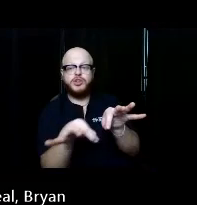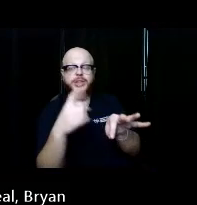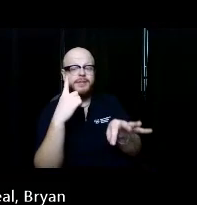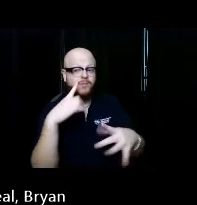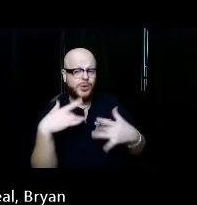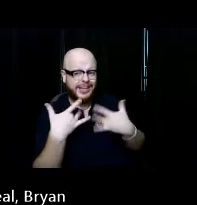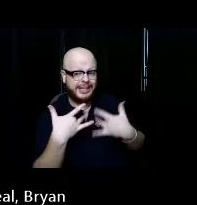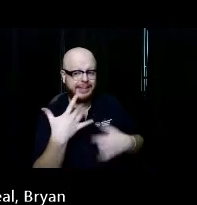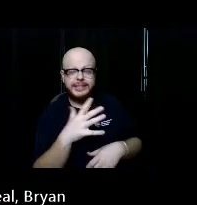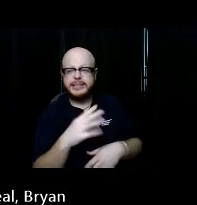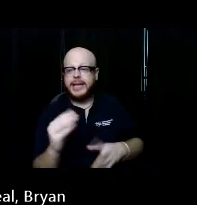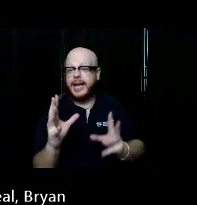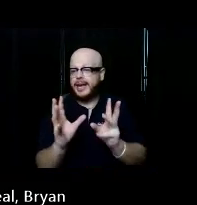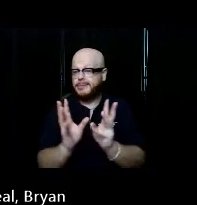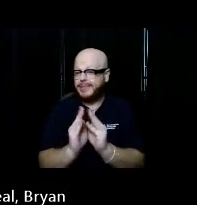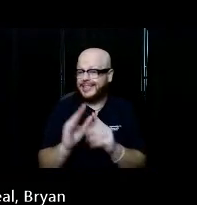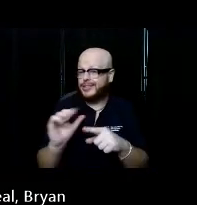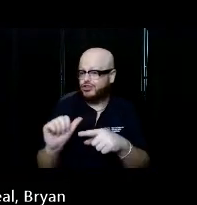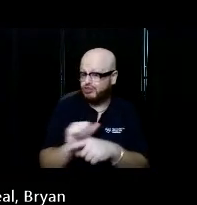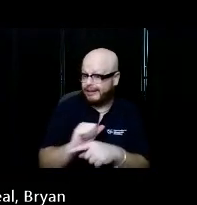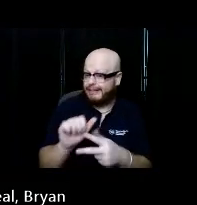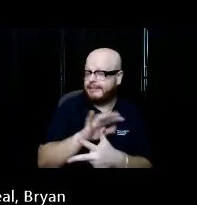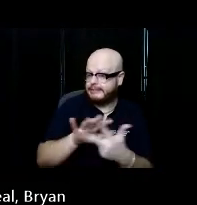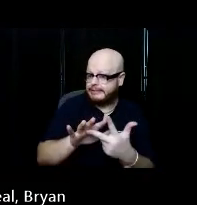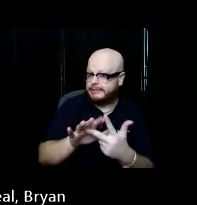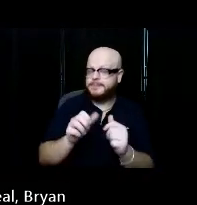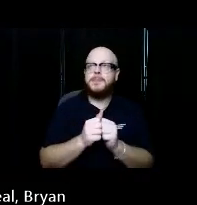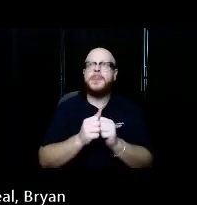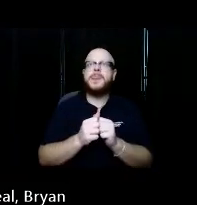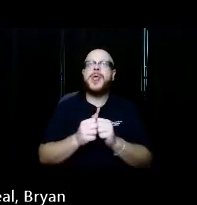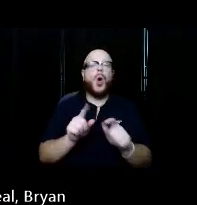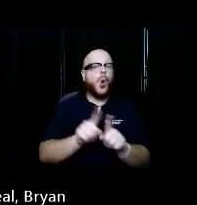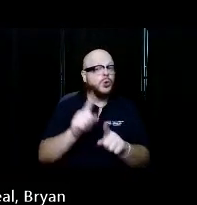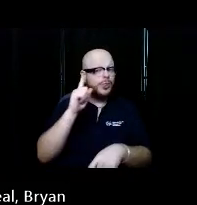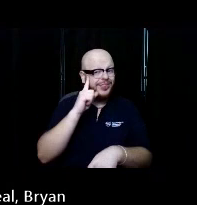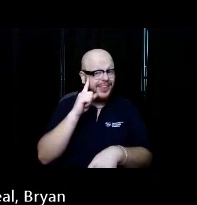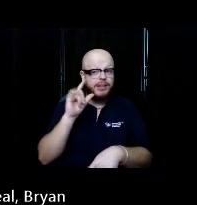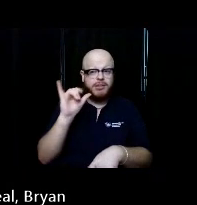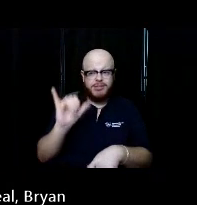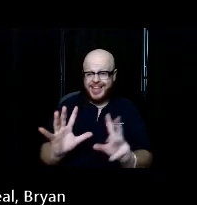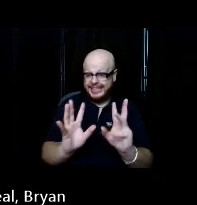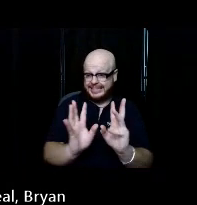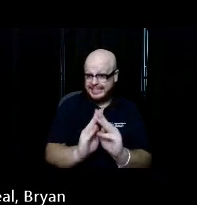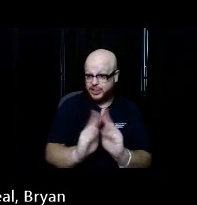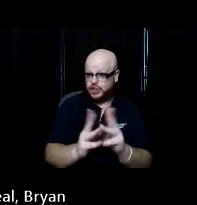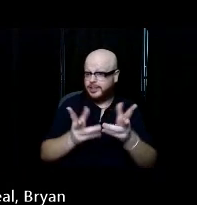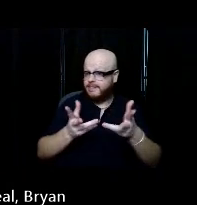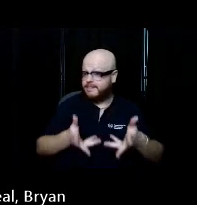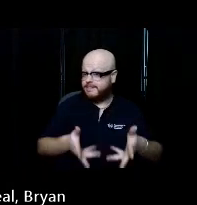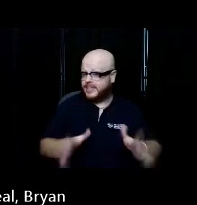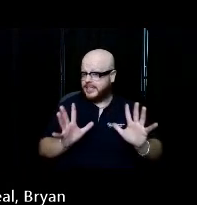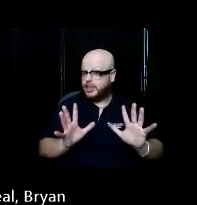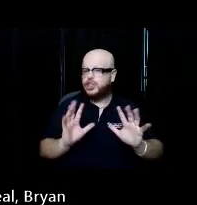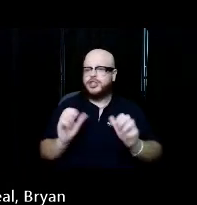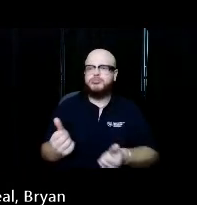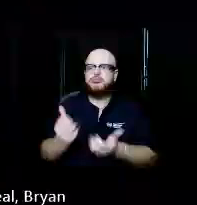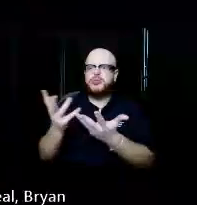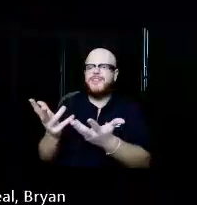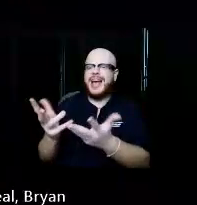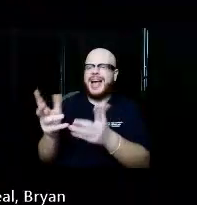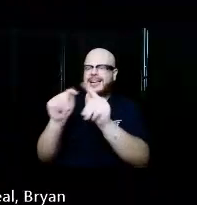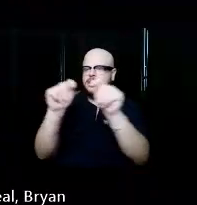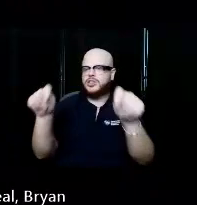and trainings. Also think about, after a session like that, providing a transcription.